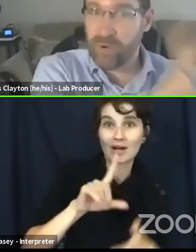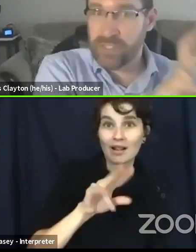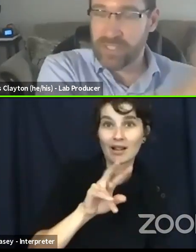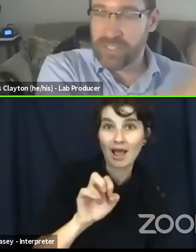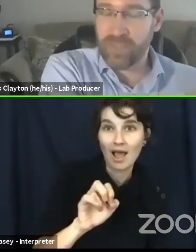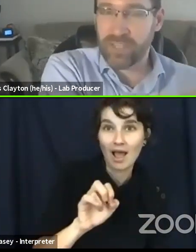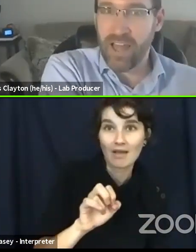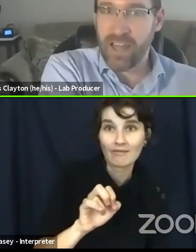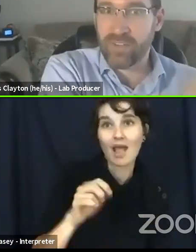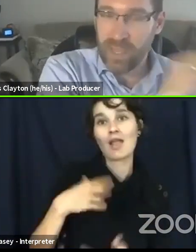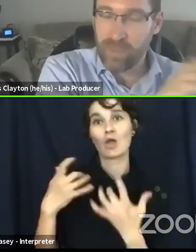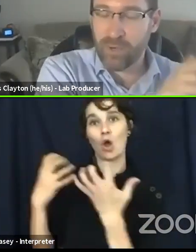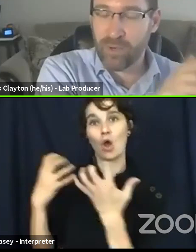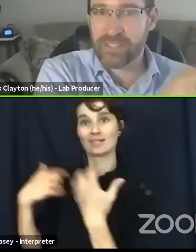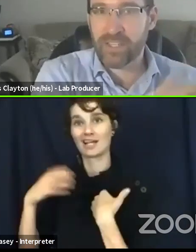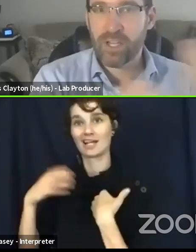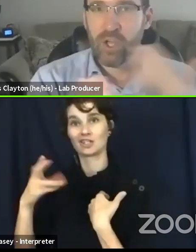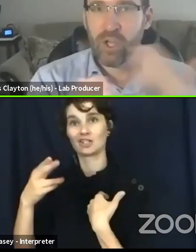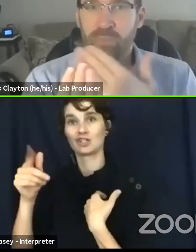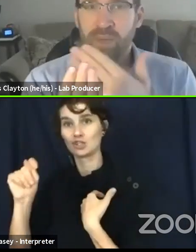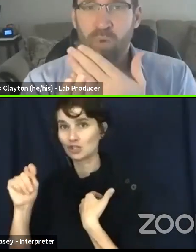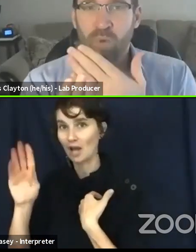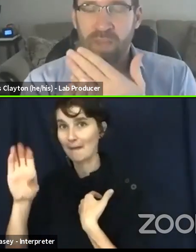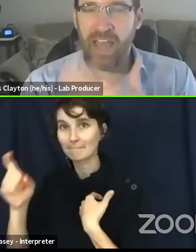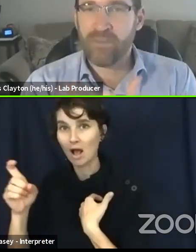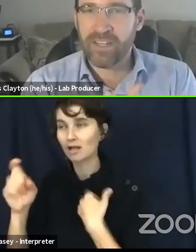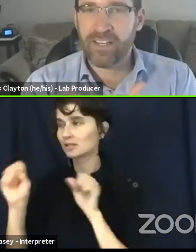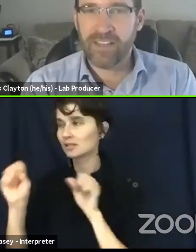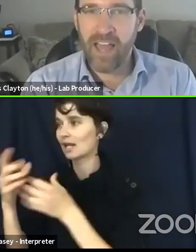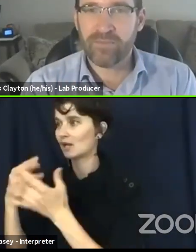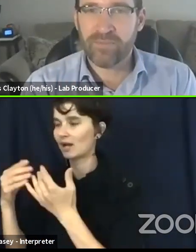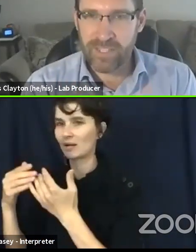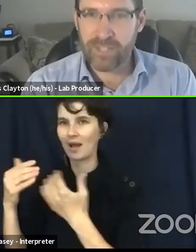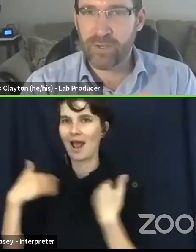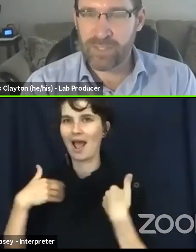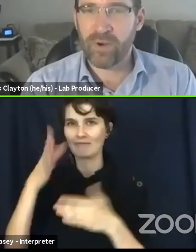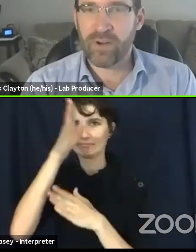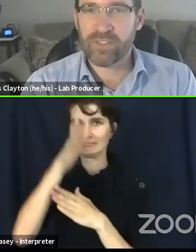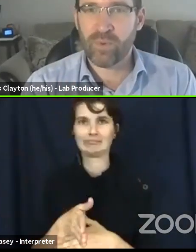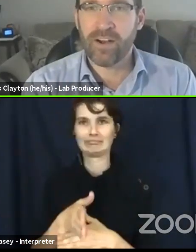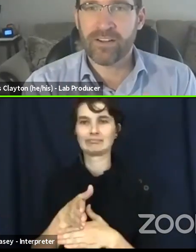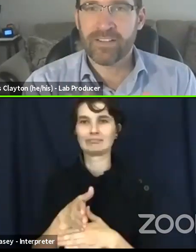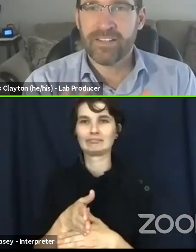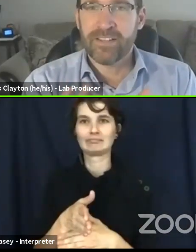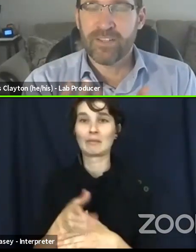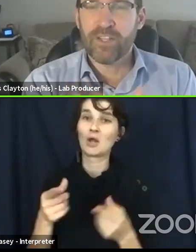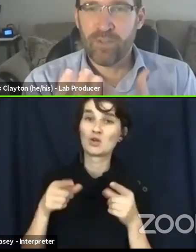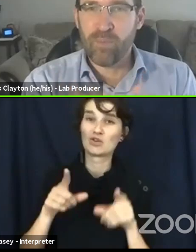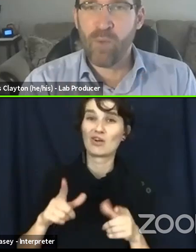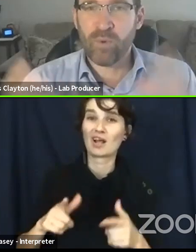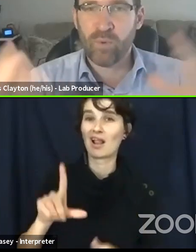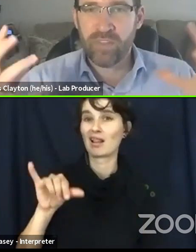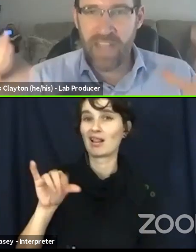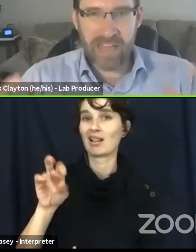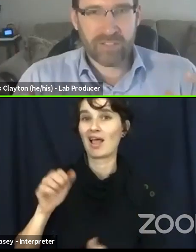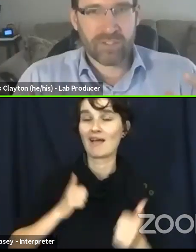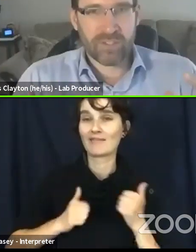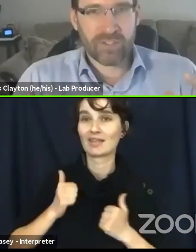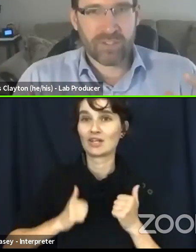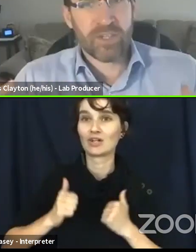are experiencing something live and able to interact together. But what we have in a live theater experience where, you know, the moment where